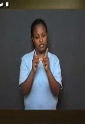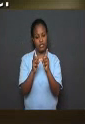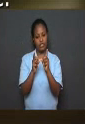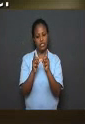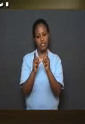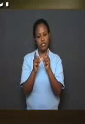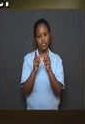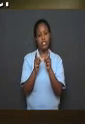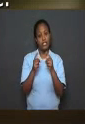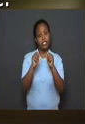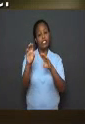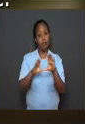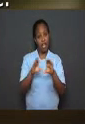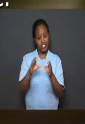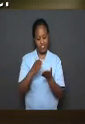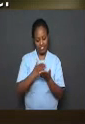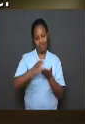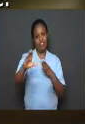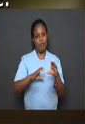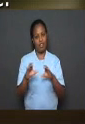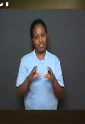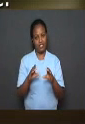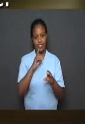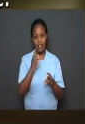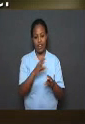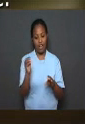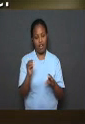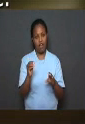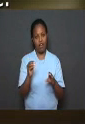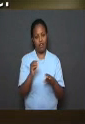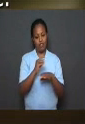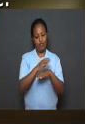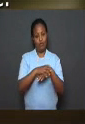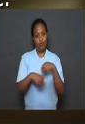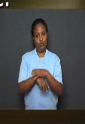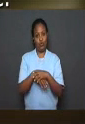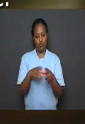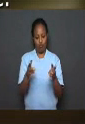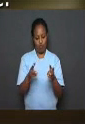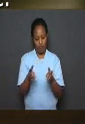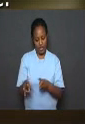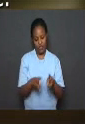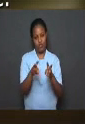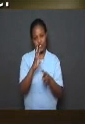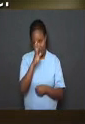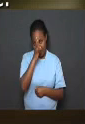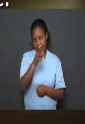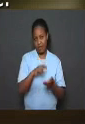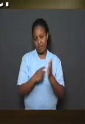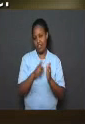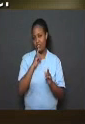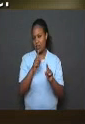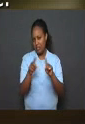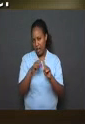Employment equity strives to remove barriers and improve access to the